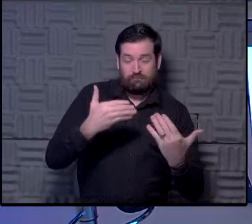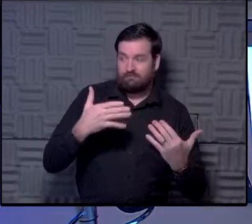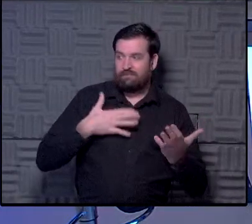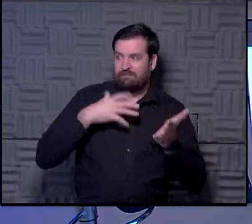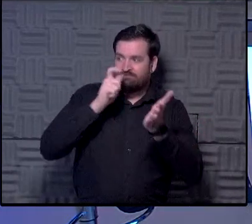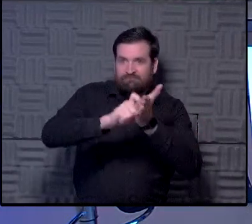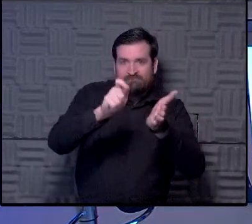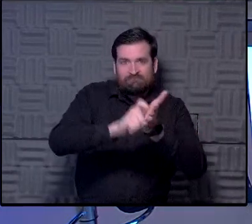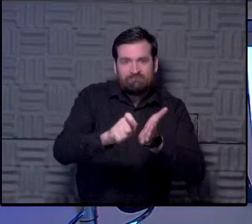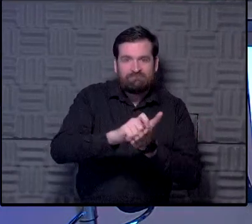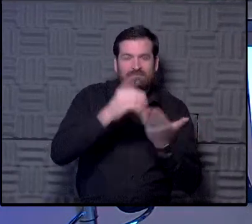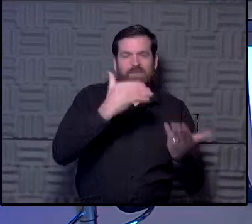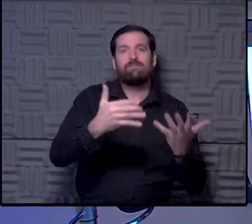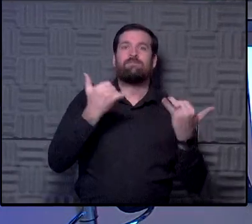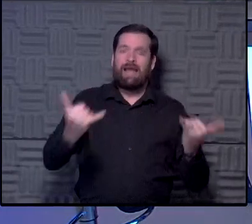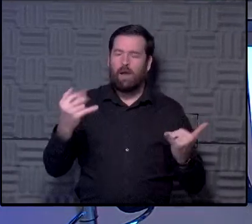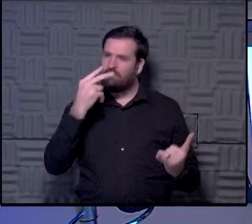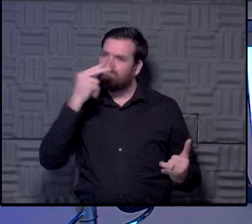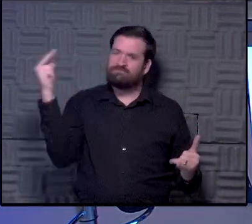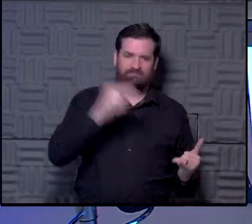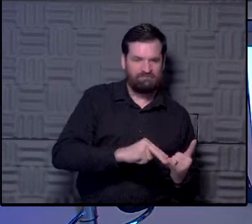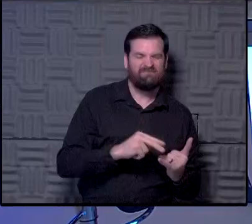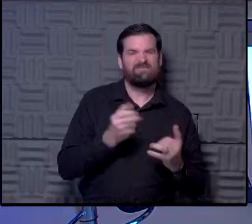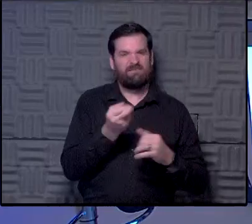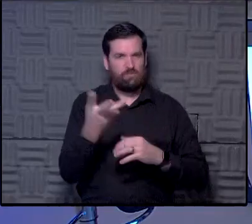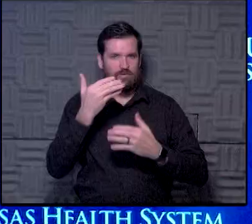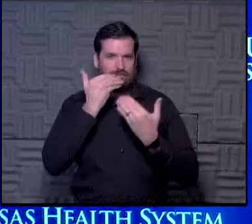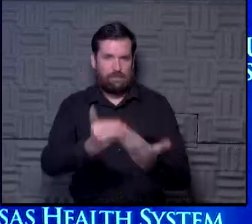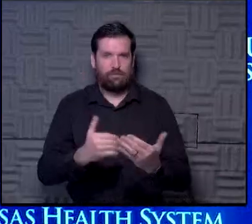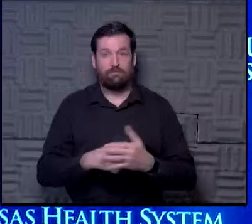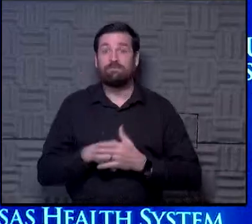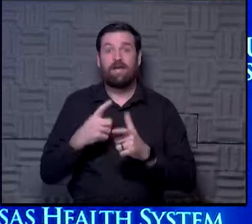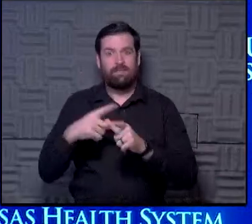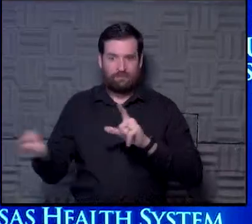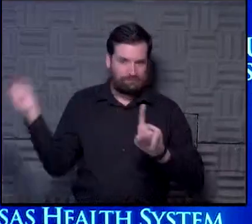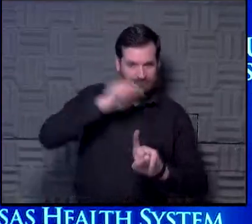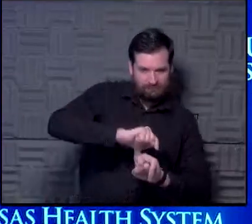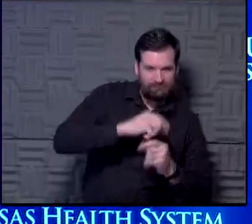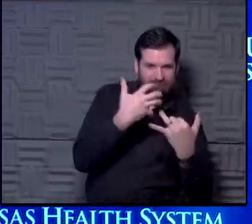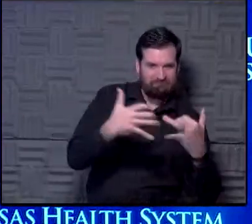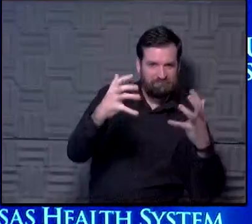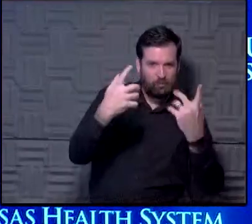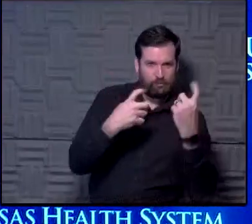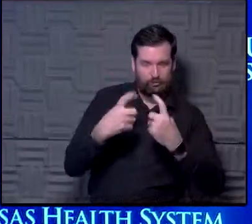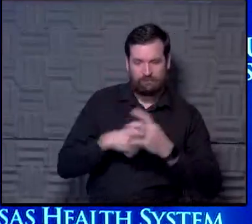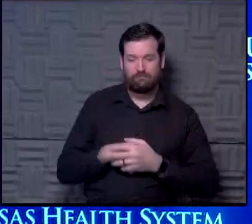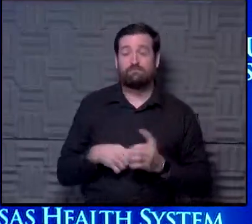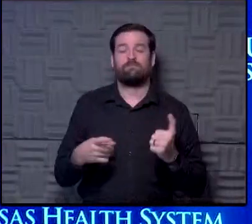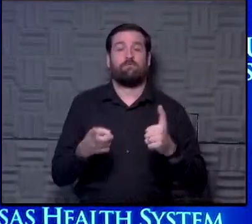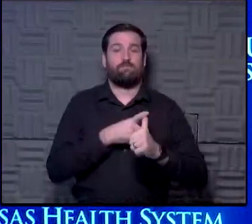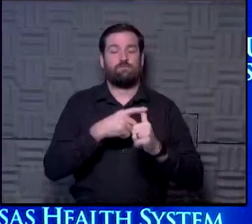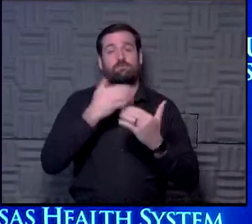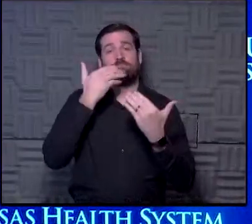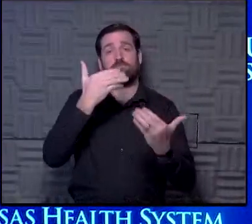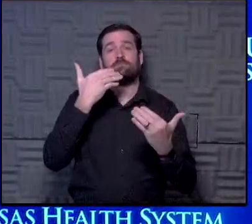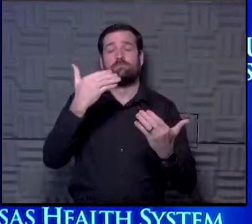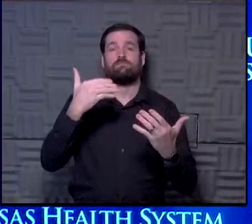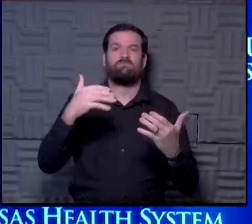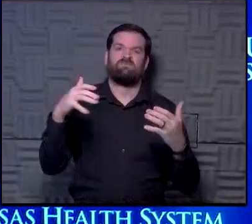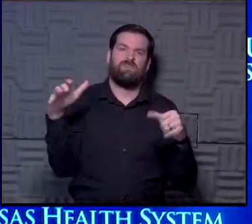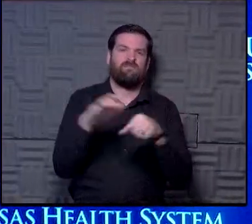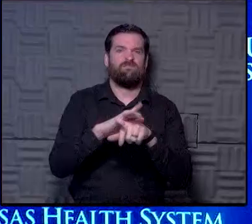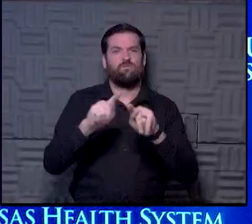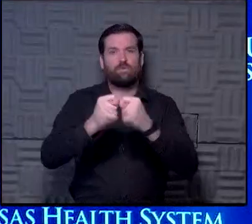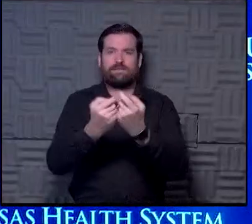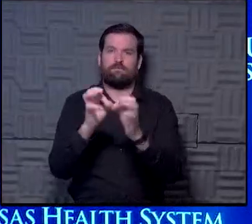written out, but now you've forced me to go there right now. A couple of quick thank yous, and then we're going to go back to some questions. First, I want to say thank you to our entire team